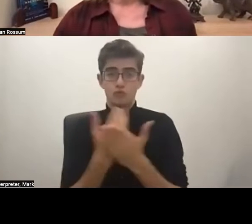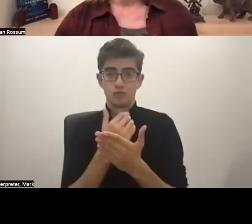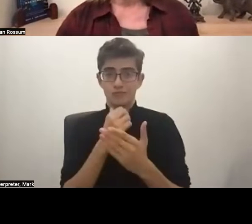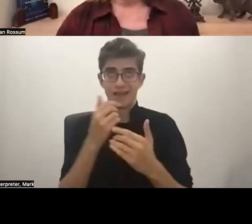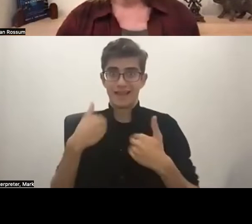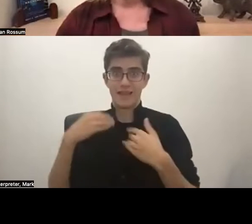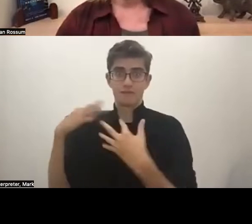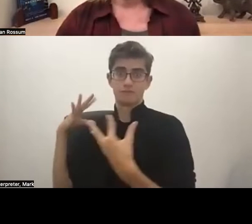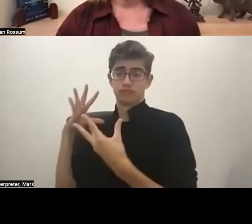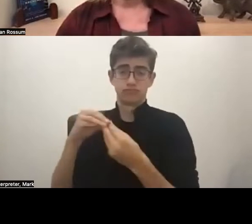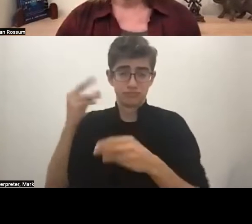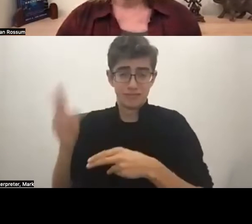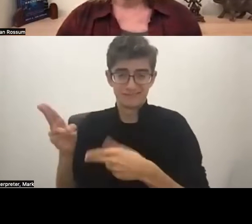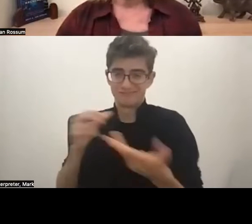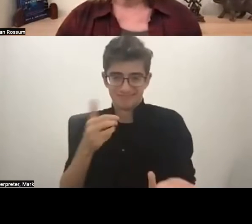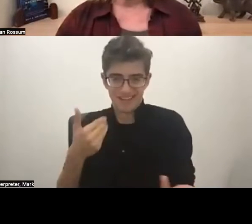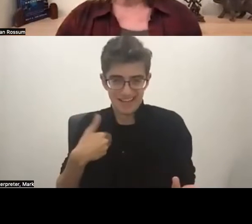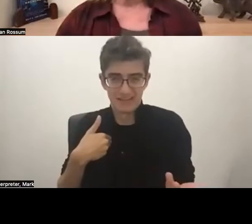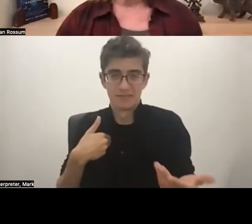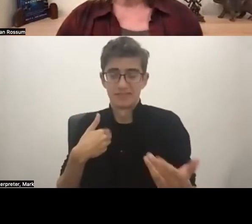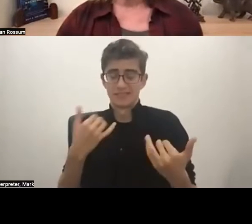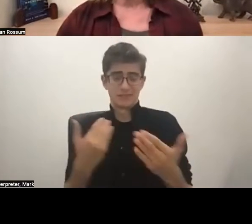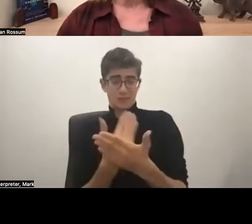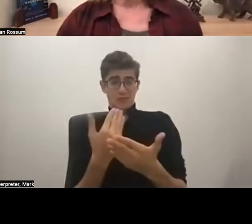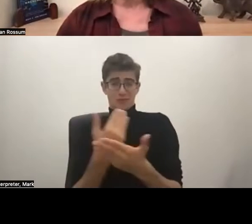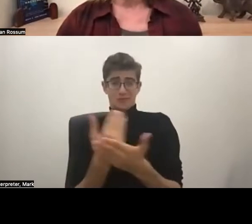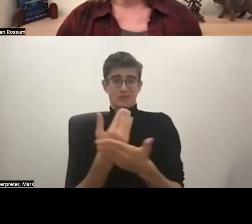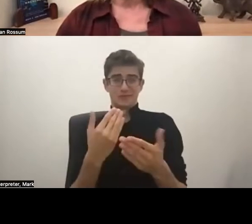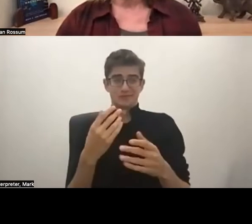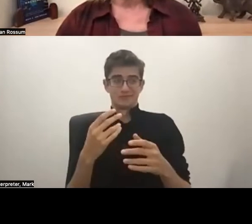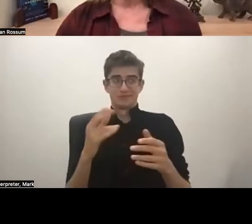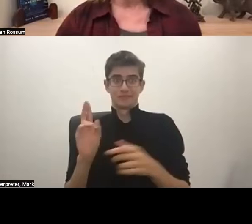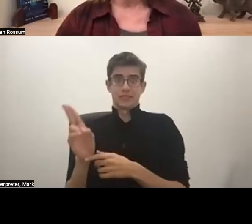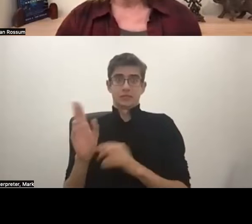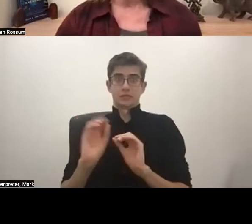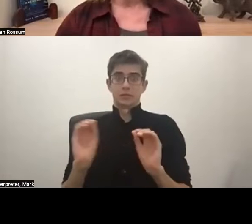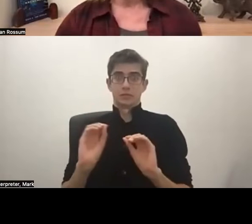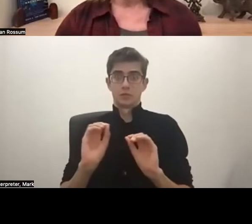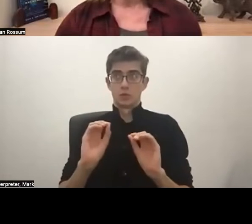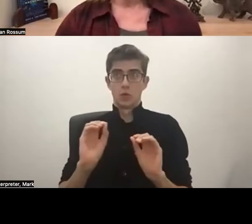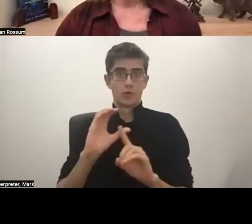yet, as in as with this new amendment where there's basically been no case law